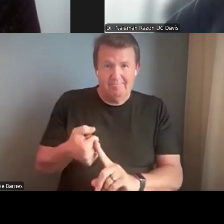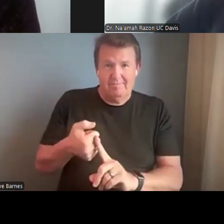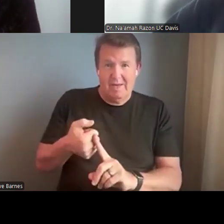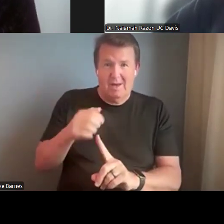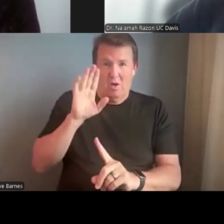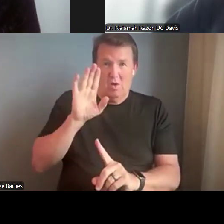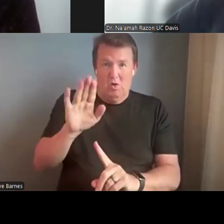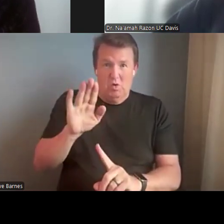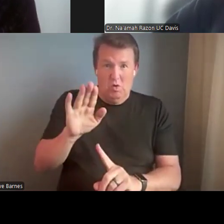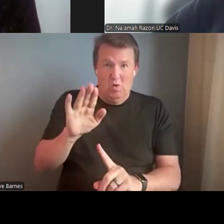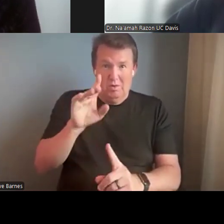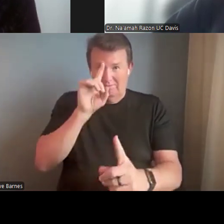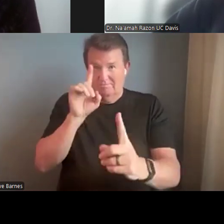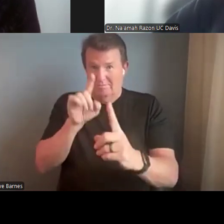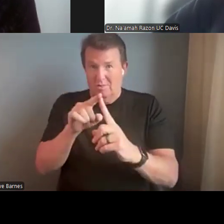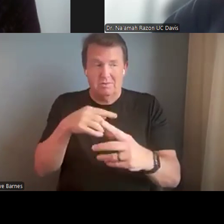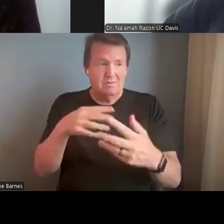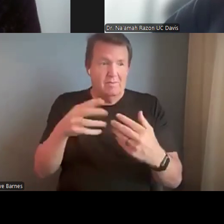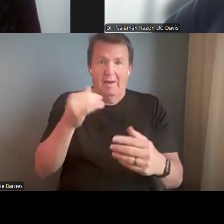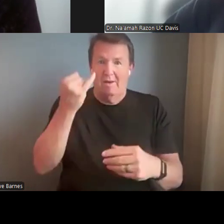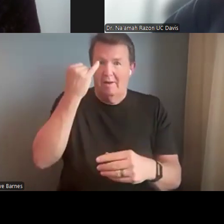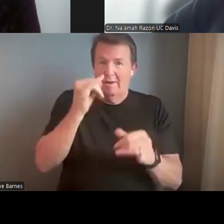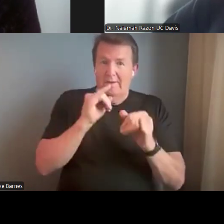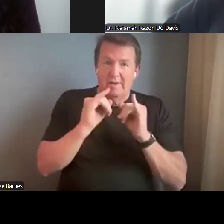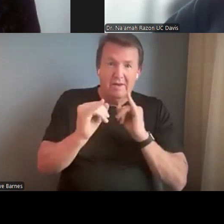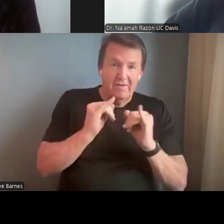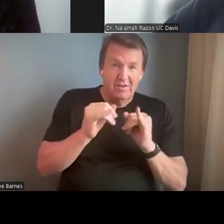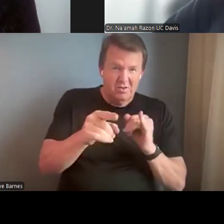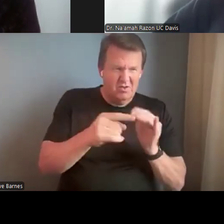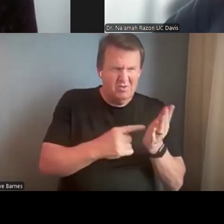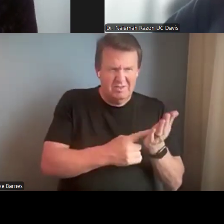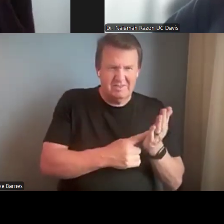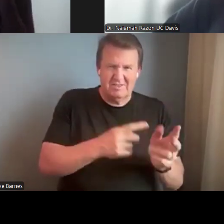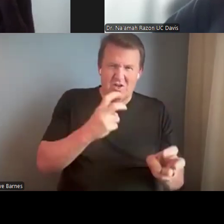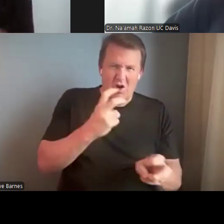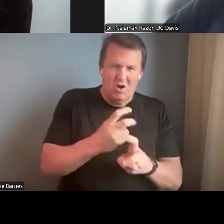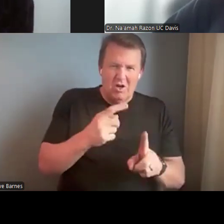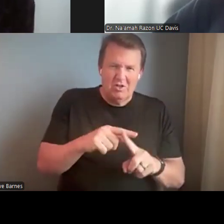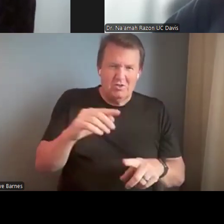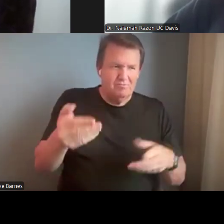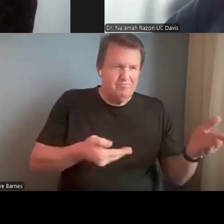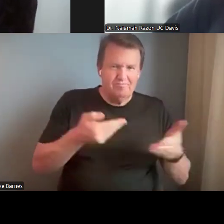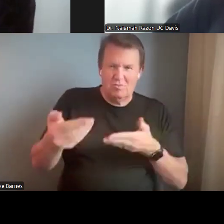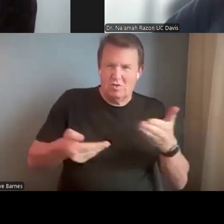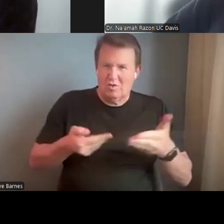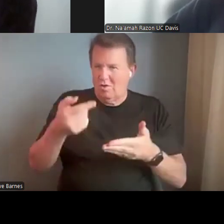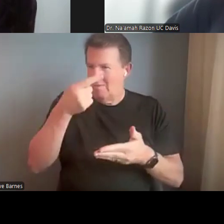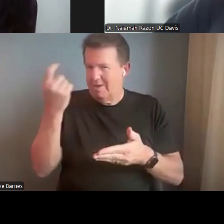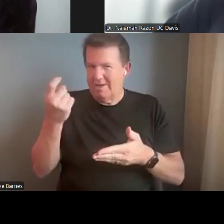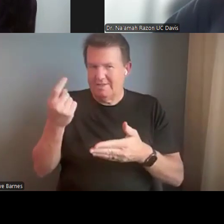in the interviews that you're doing. You've discussed that it was harder to do recruitment in light of what's happening across the